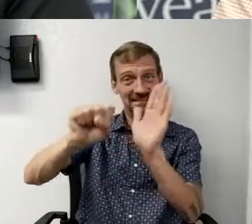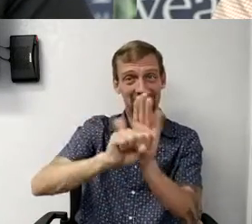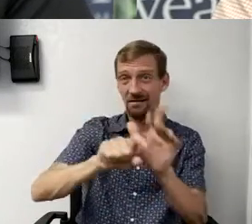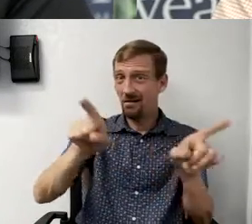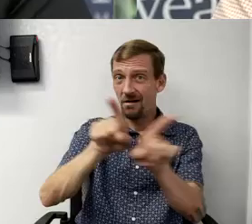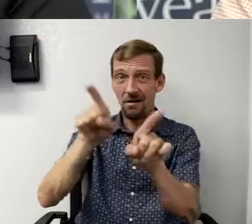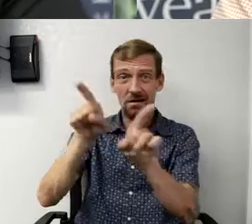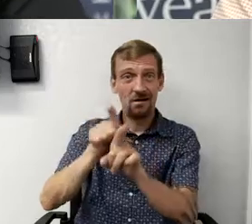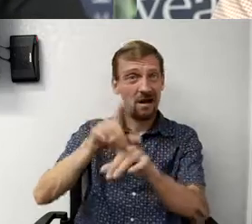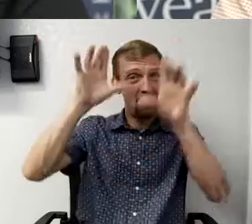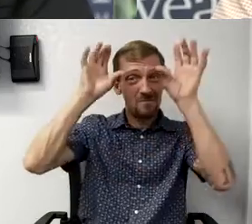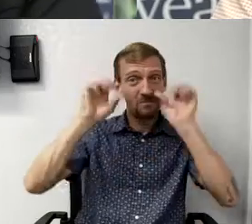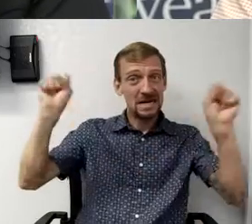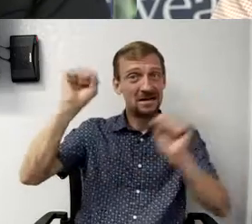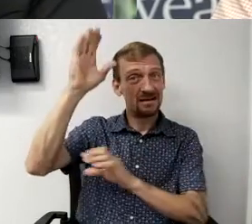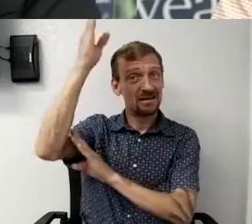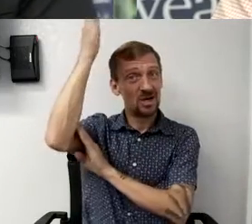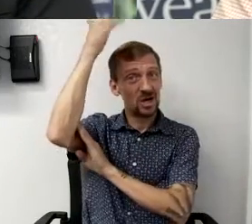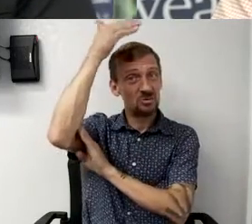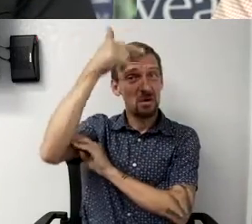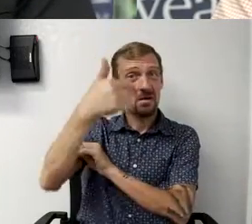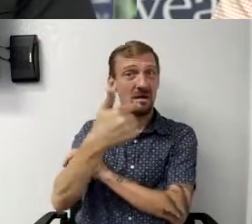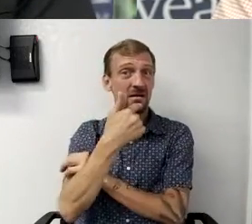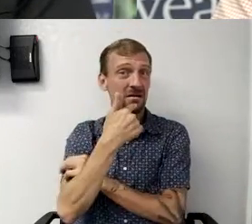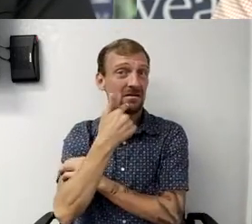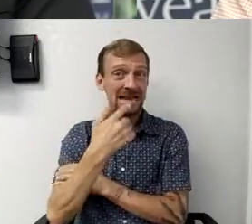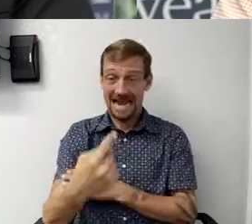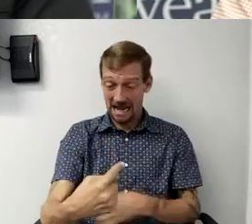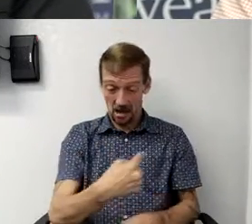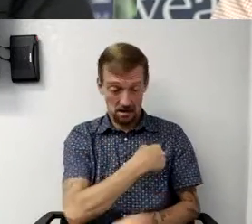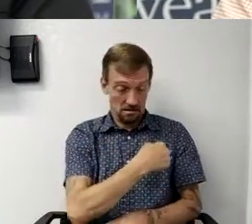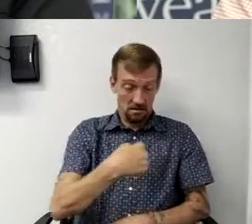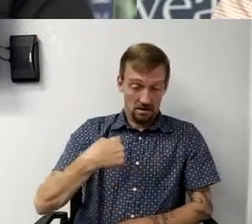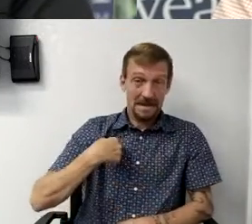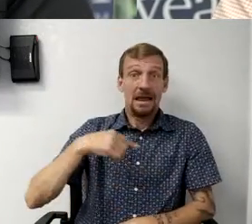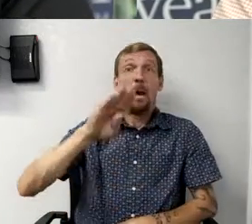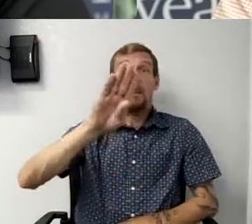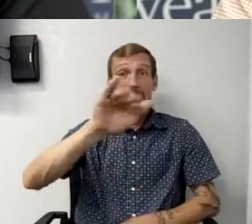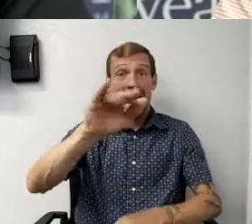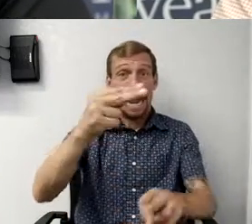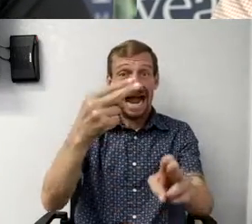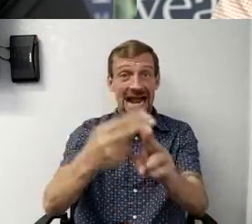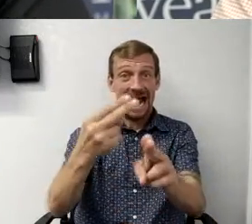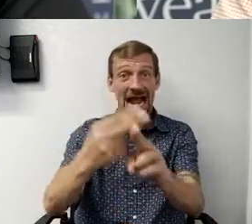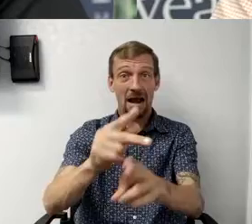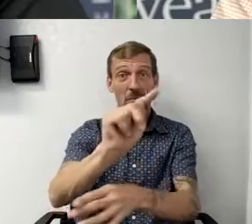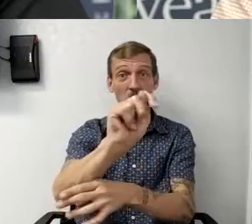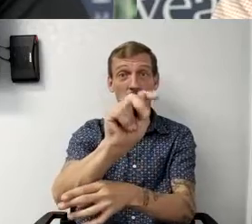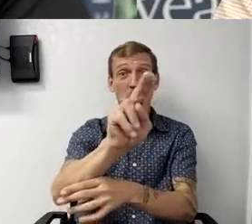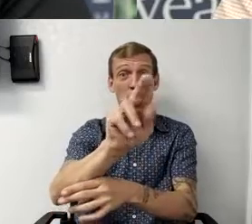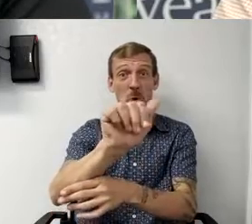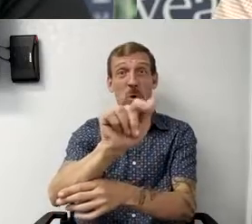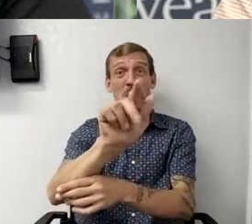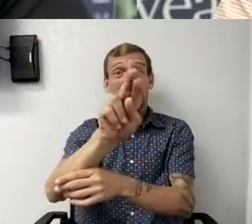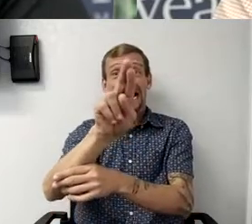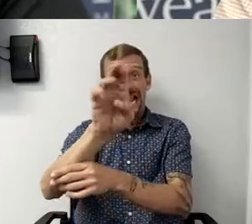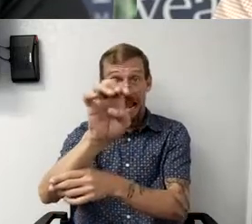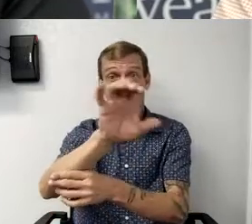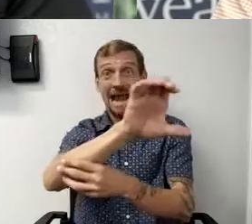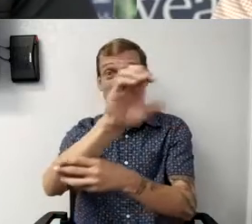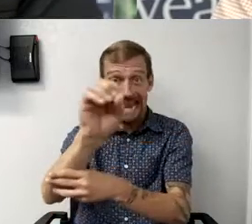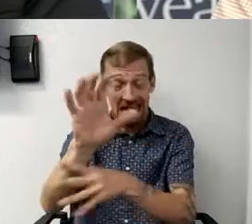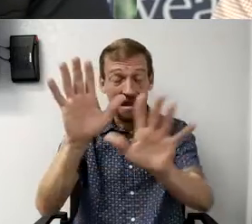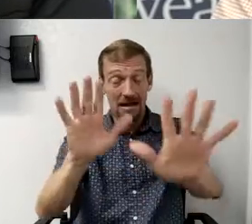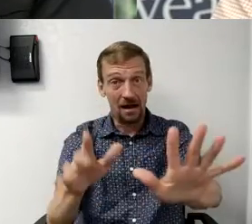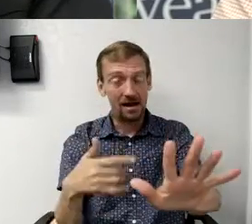Trump did a press conference, I believe last Friday, mentioned us by name. I know, Shouldn't notoriety. they increase our allocation